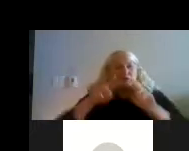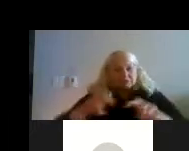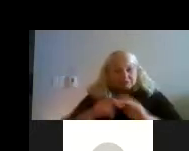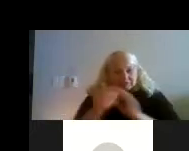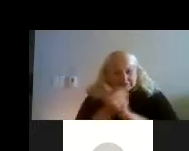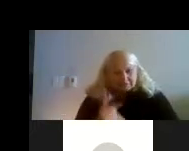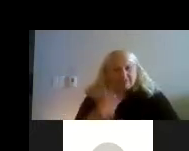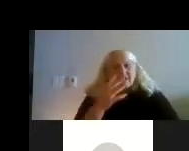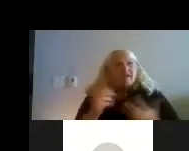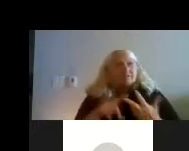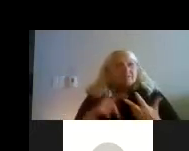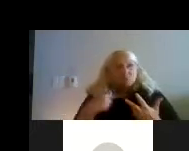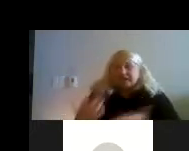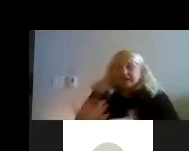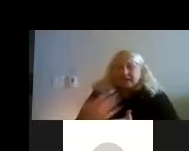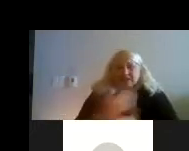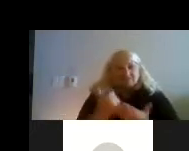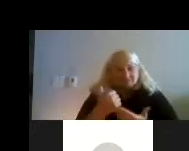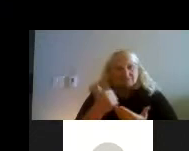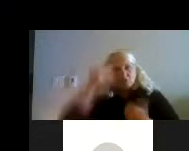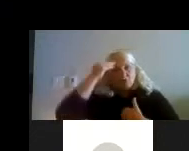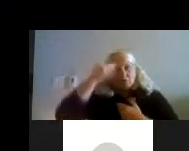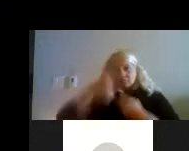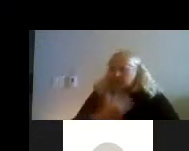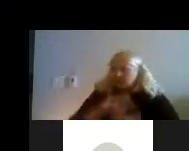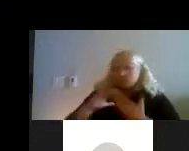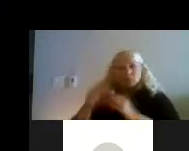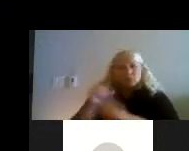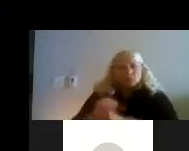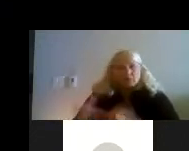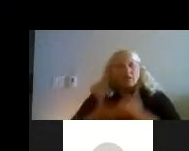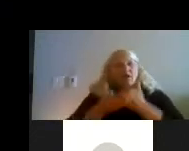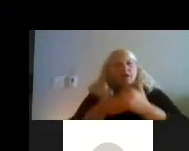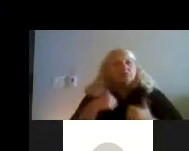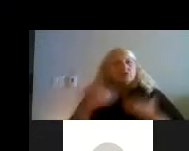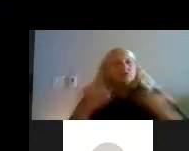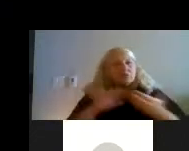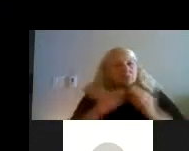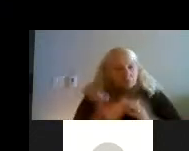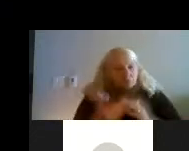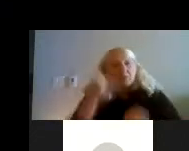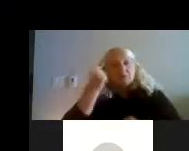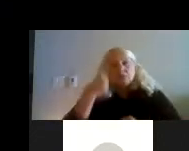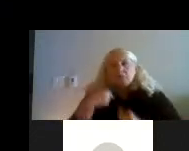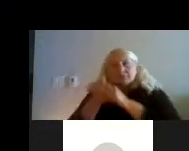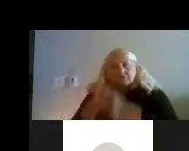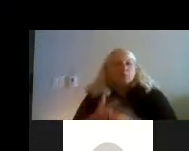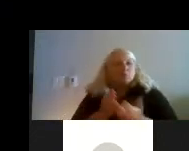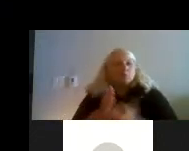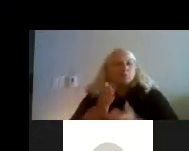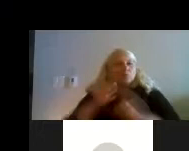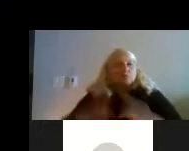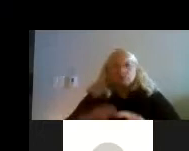through our community work that can inform us to be of service to the community through conducting research. So we